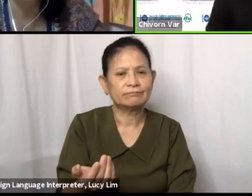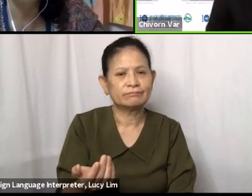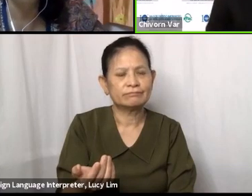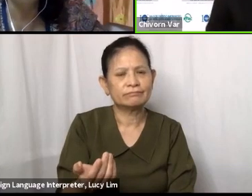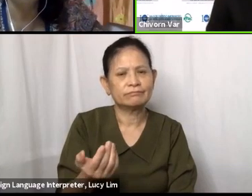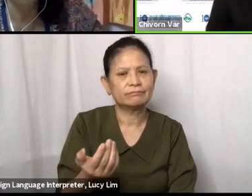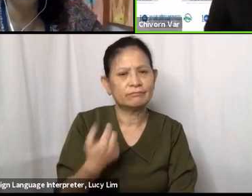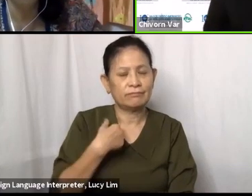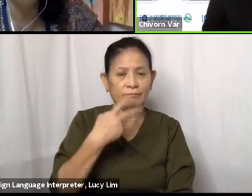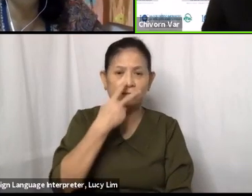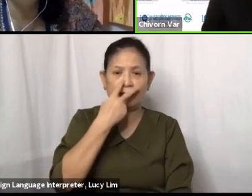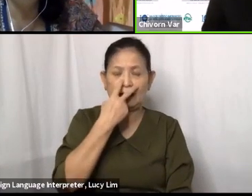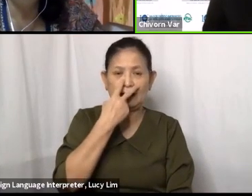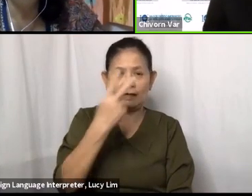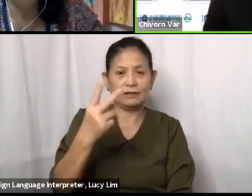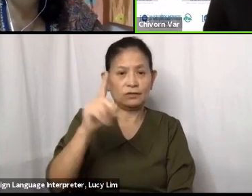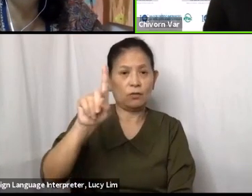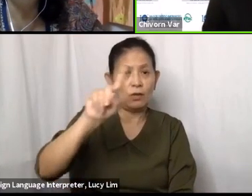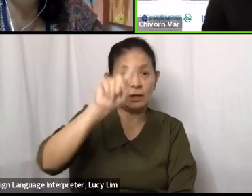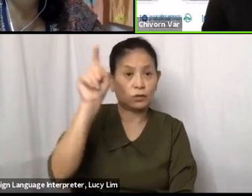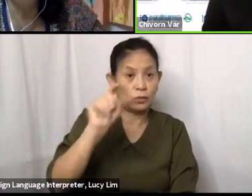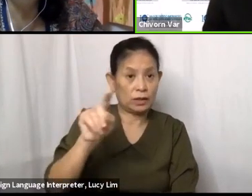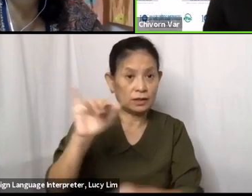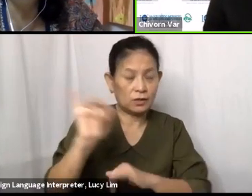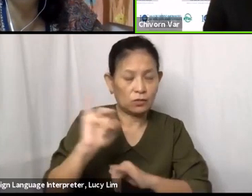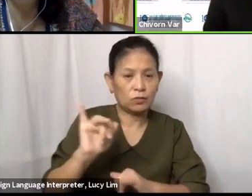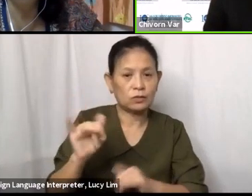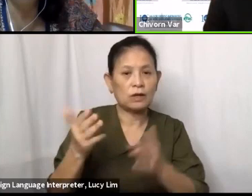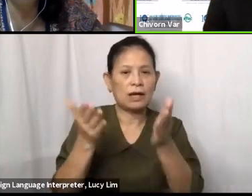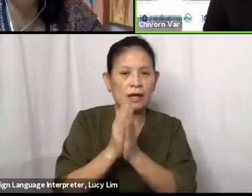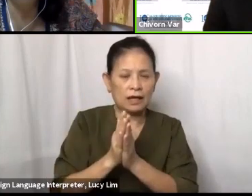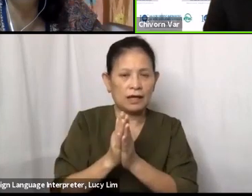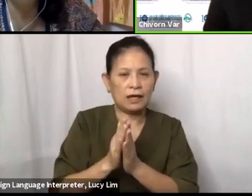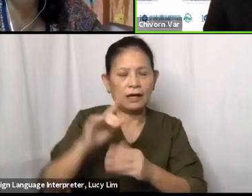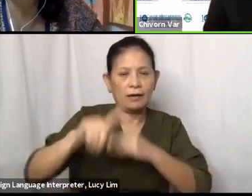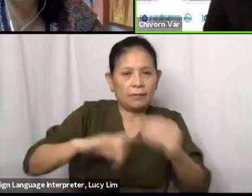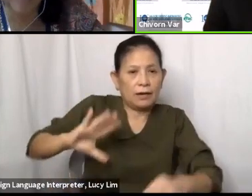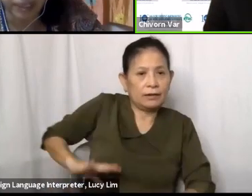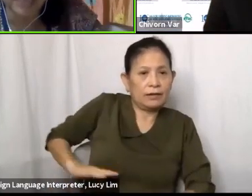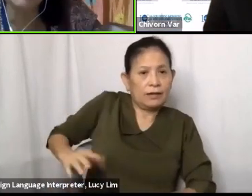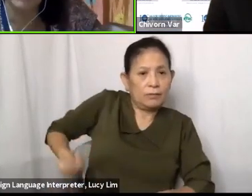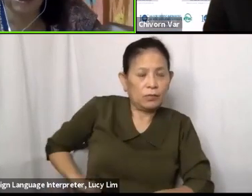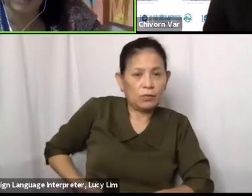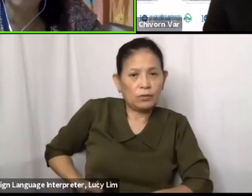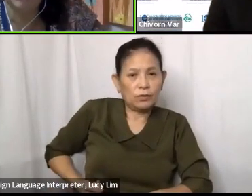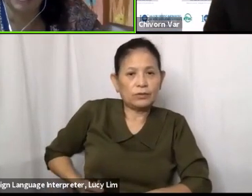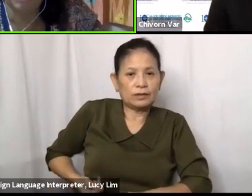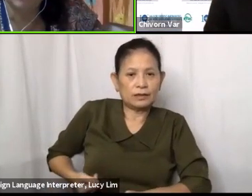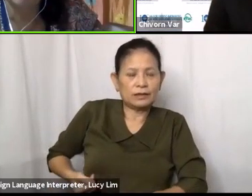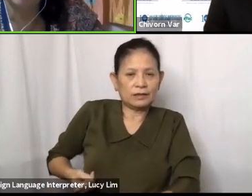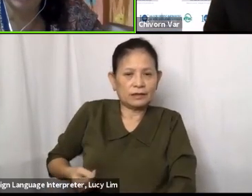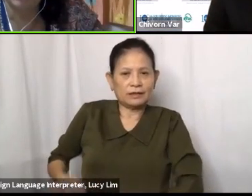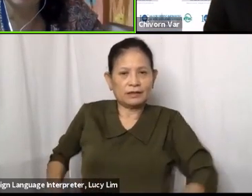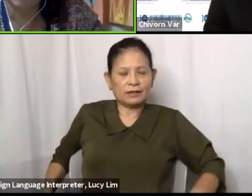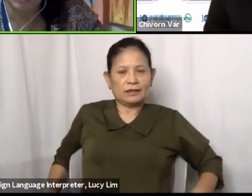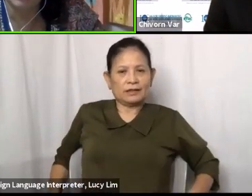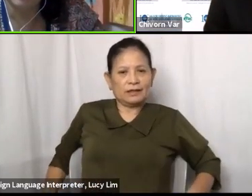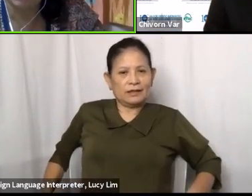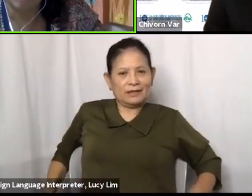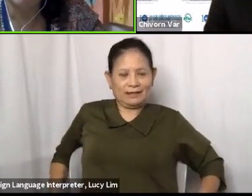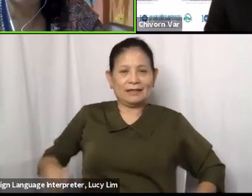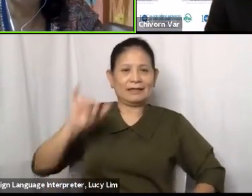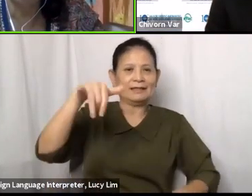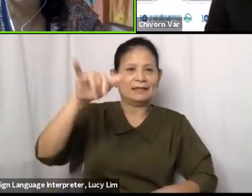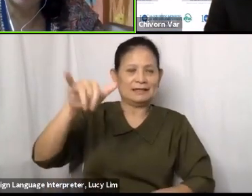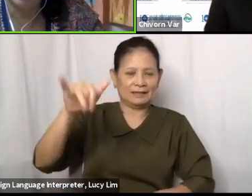I saw one questions also asking about Cambodia, whether we have. Yes. We'll come to that also. Yes,